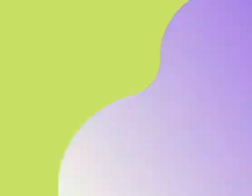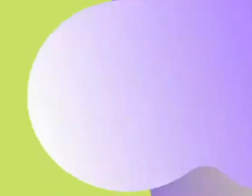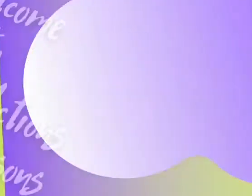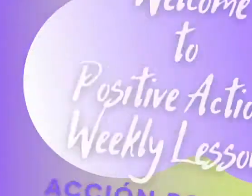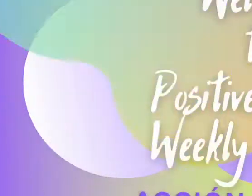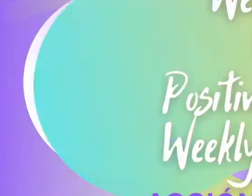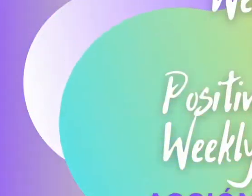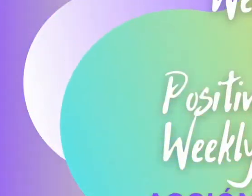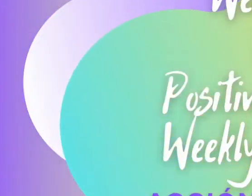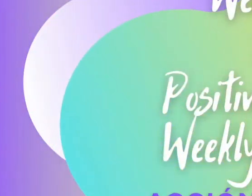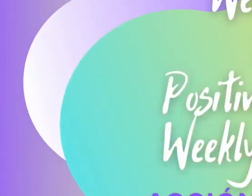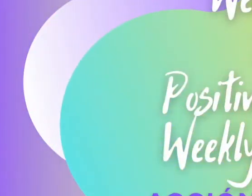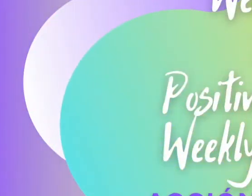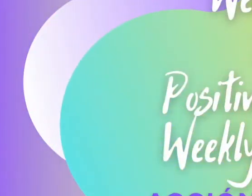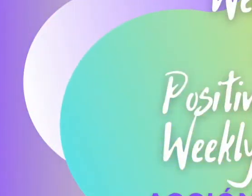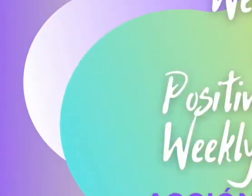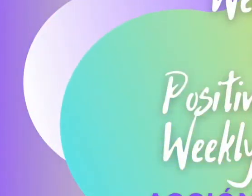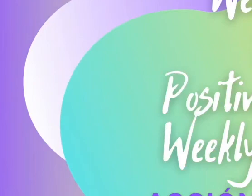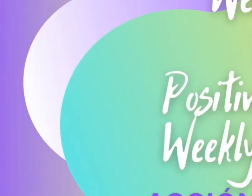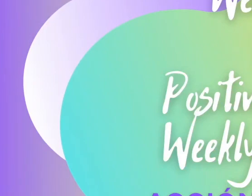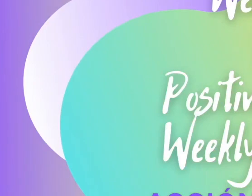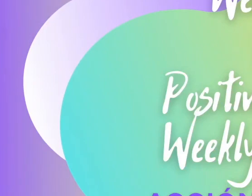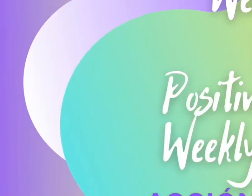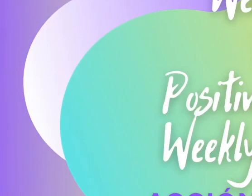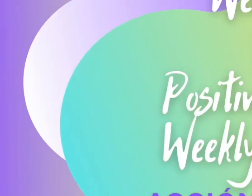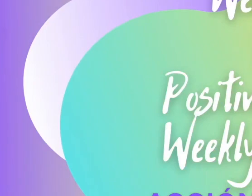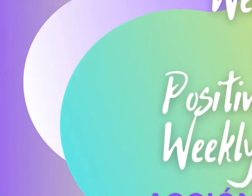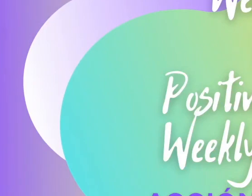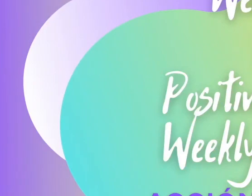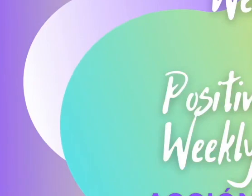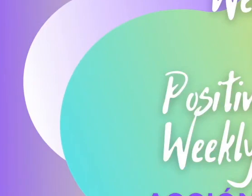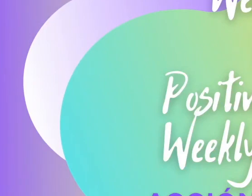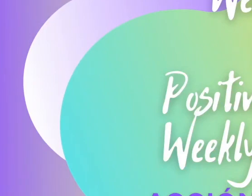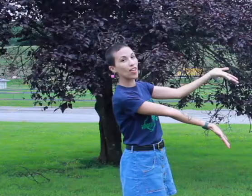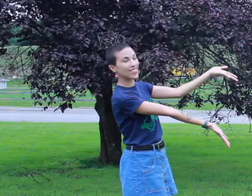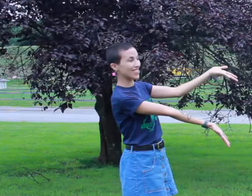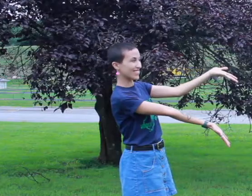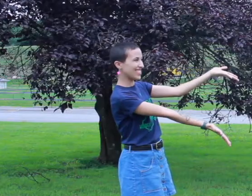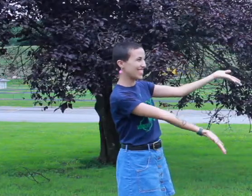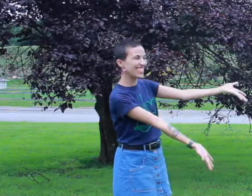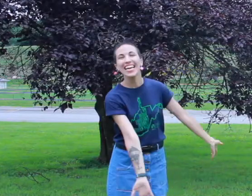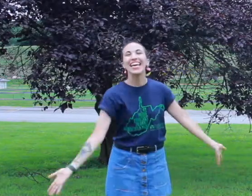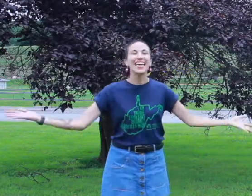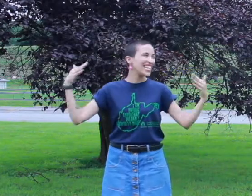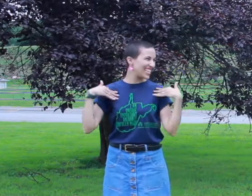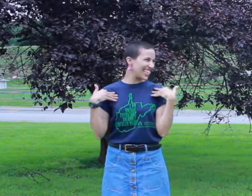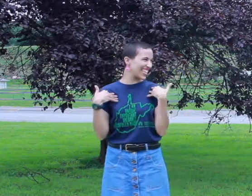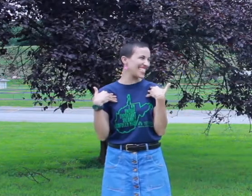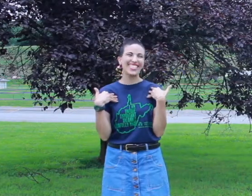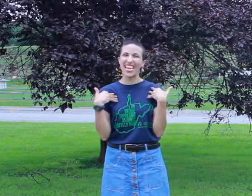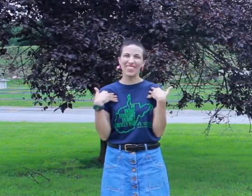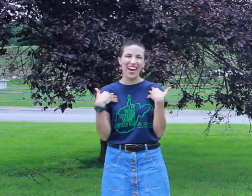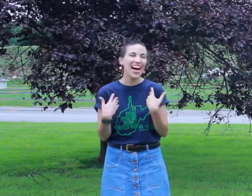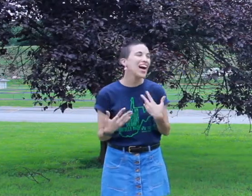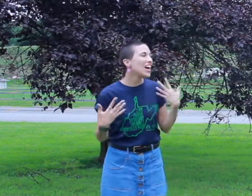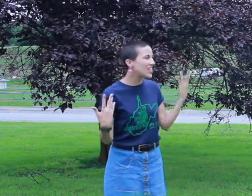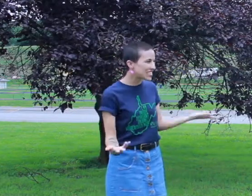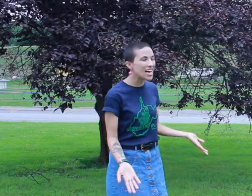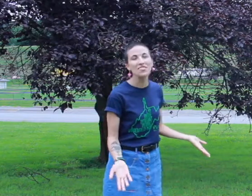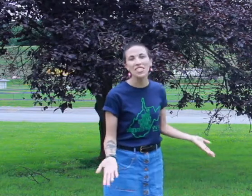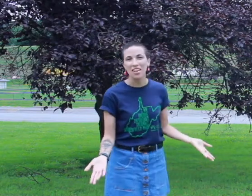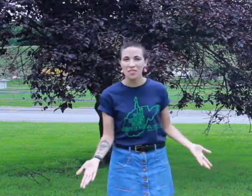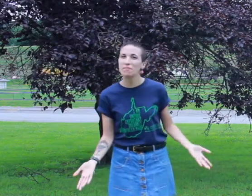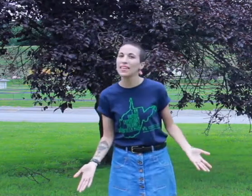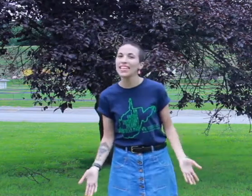to our Positive Action Weekly Lesson. La señora Hutt y Shema,